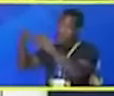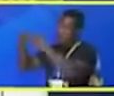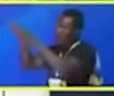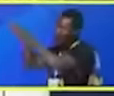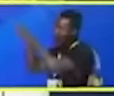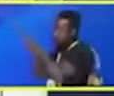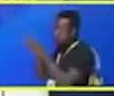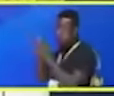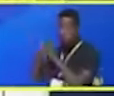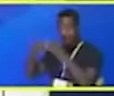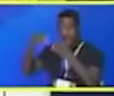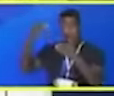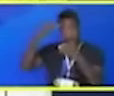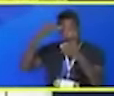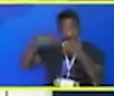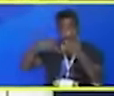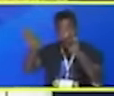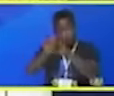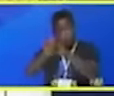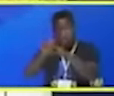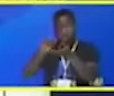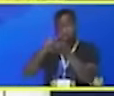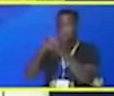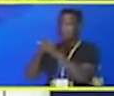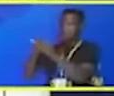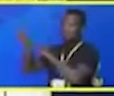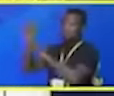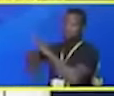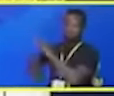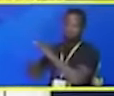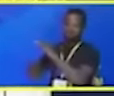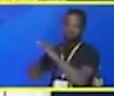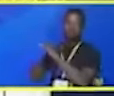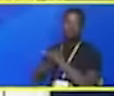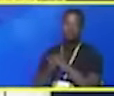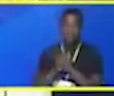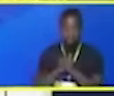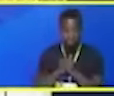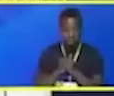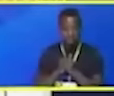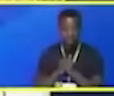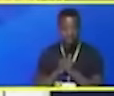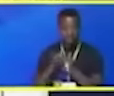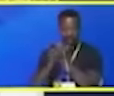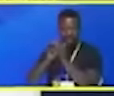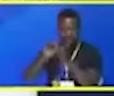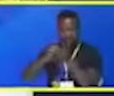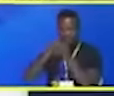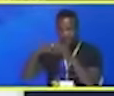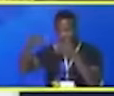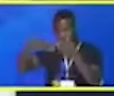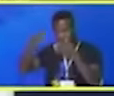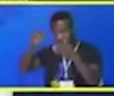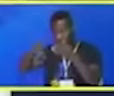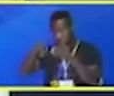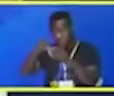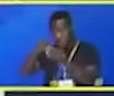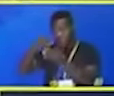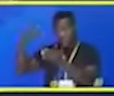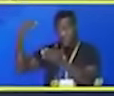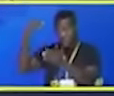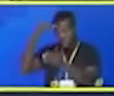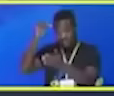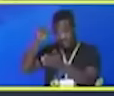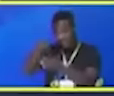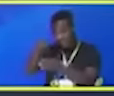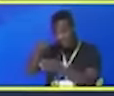and the main door is closed, you will still be outside. That means the door that opens you